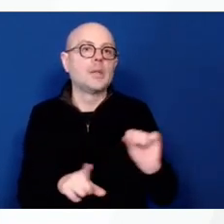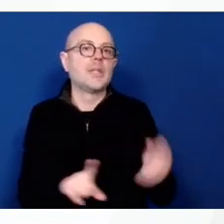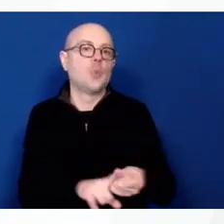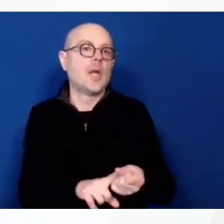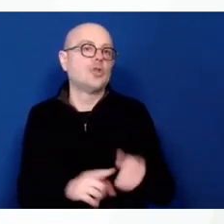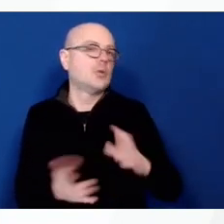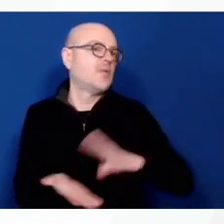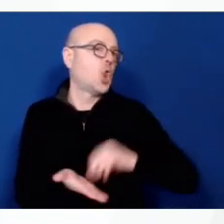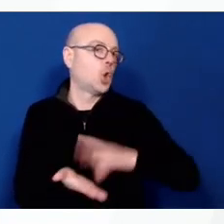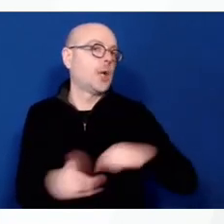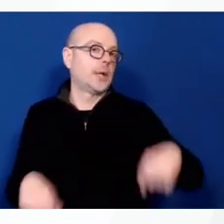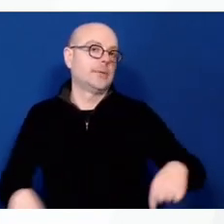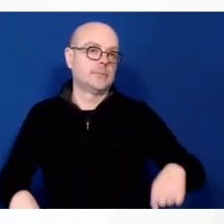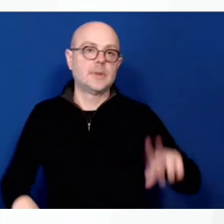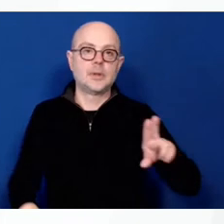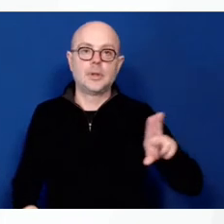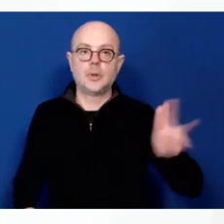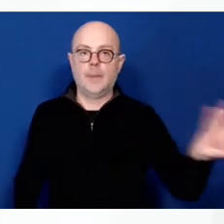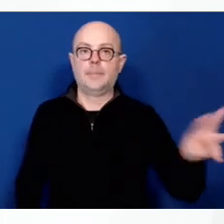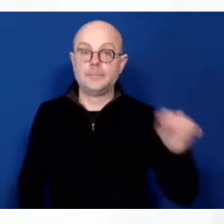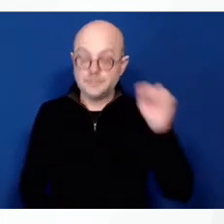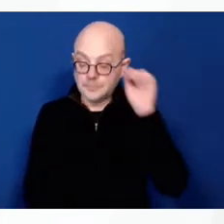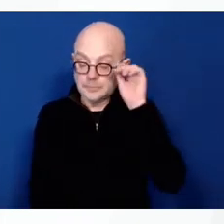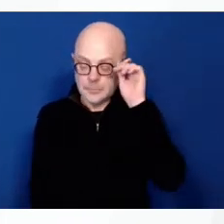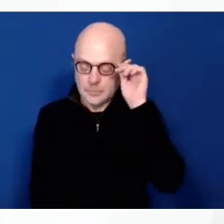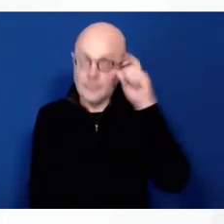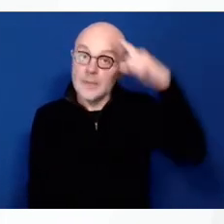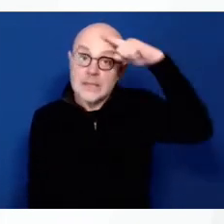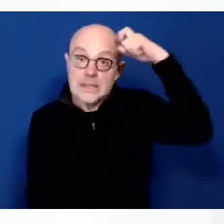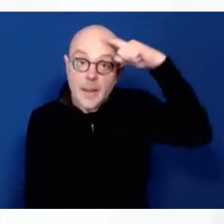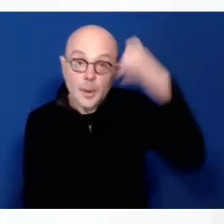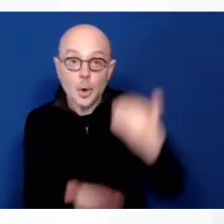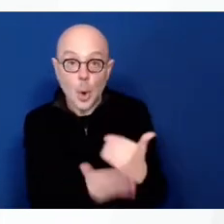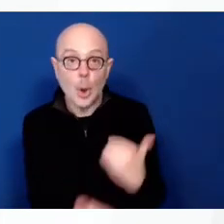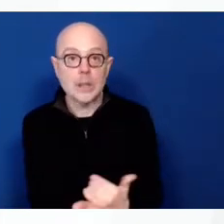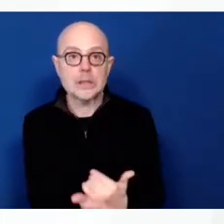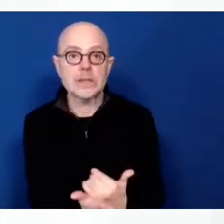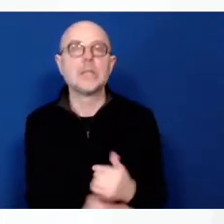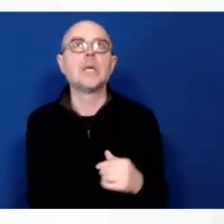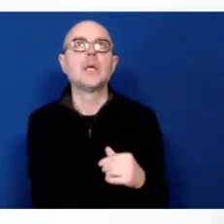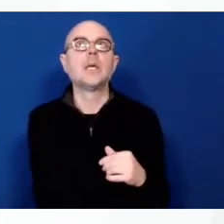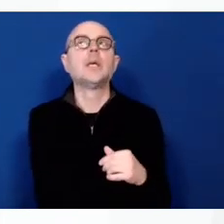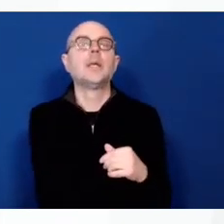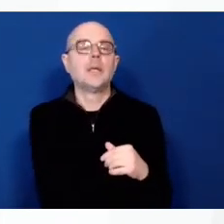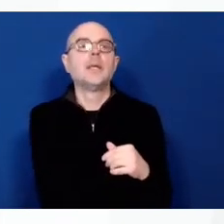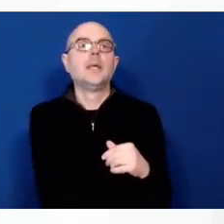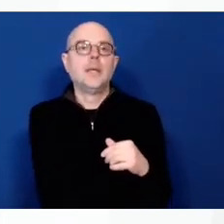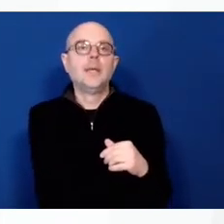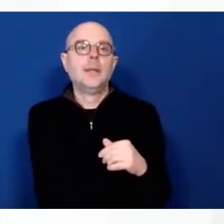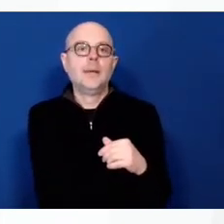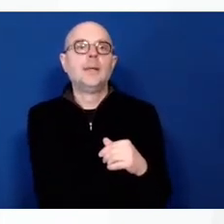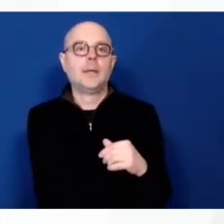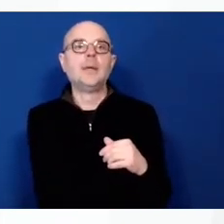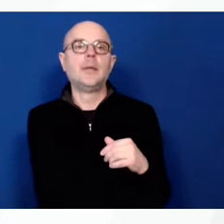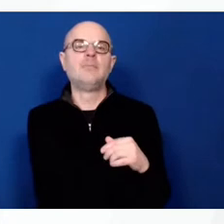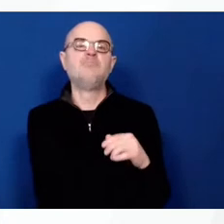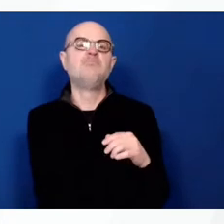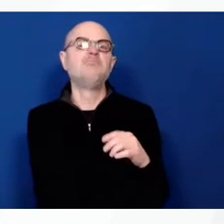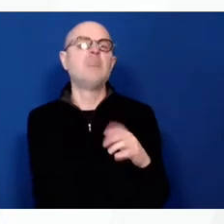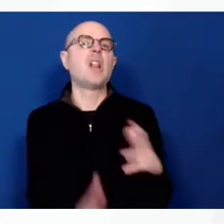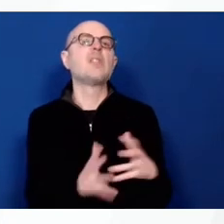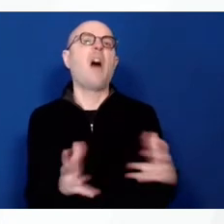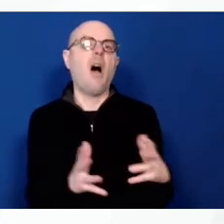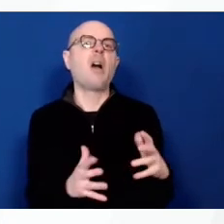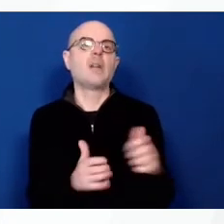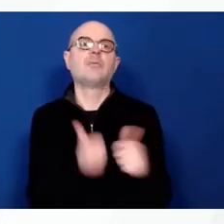University of Washington. Again, as for the summer courses, we are going to have mostly remote summer instruction with some